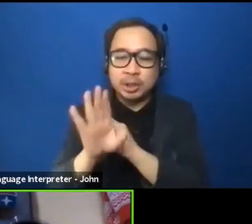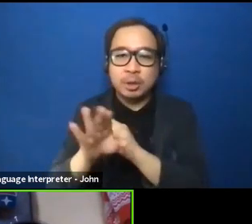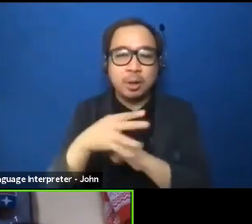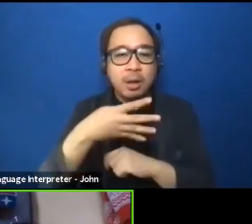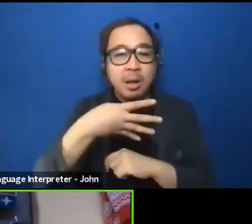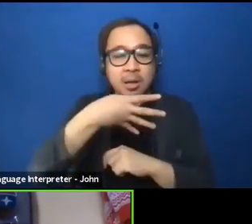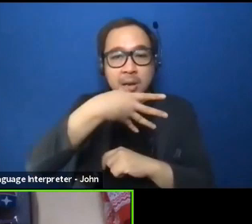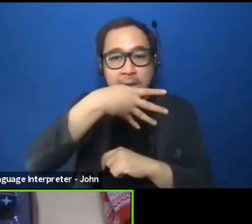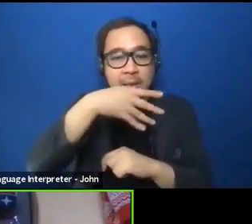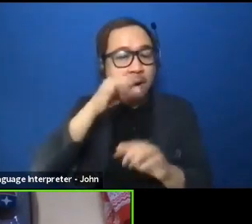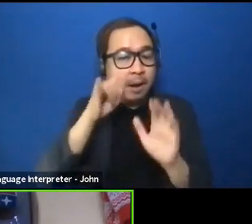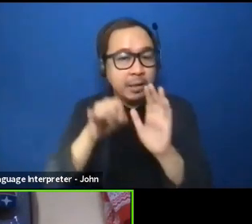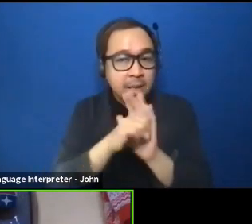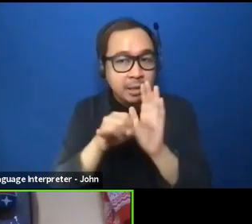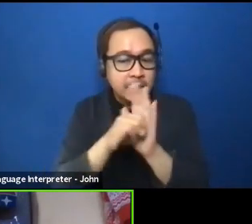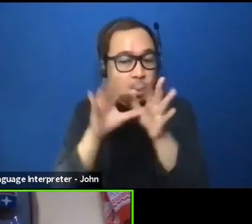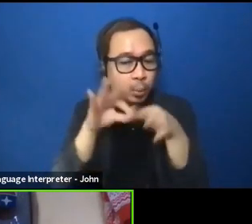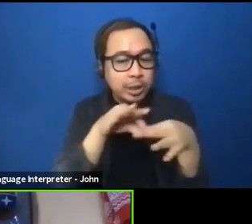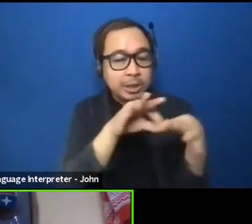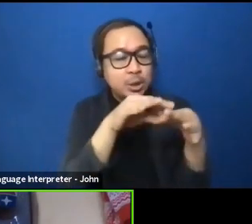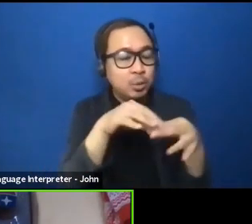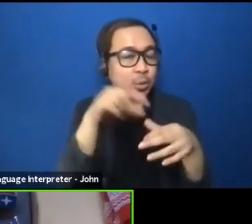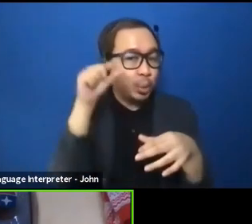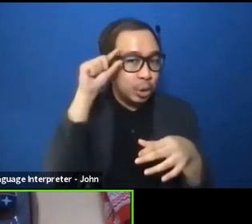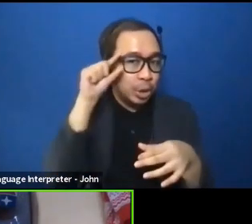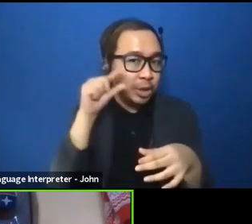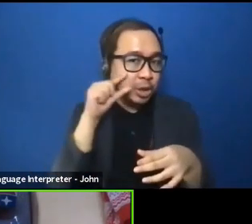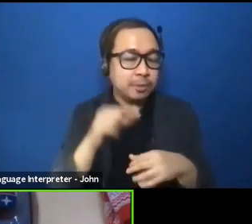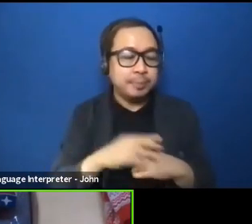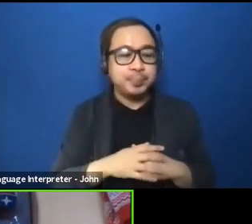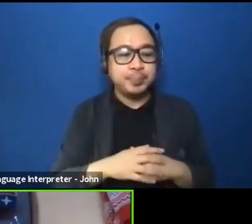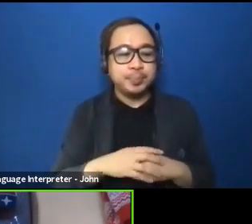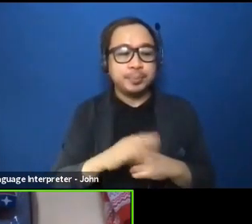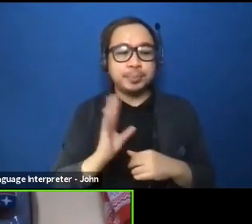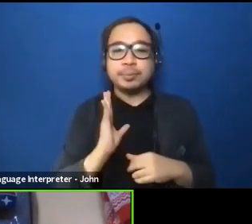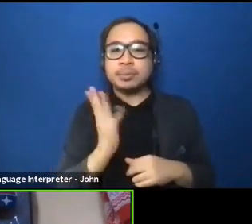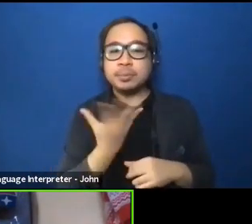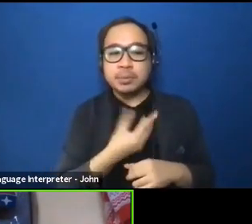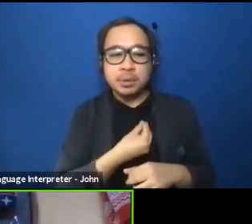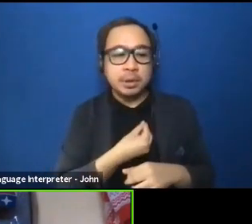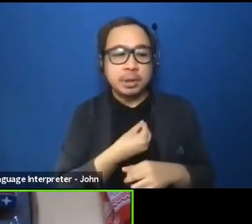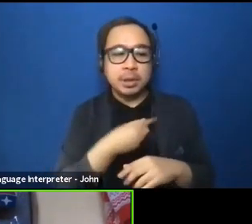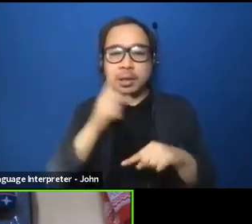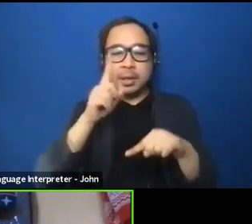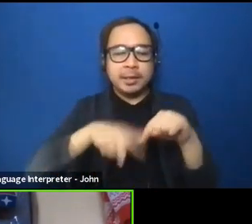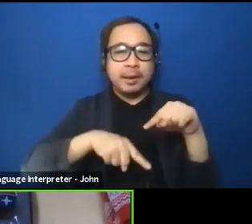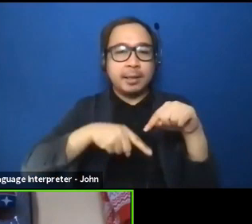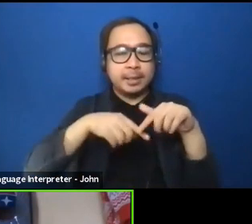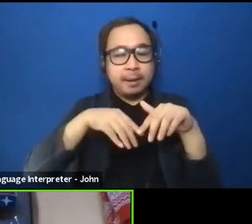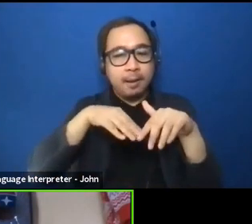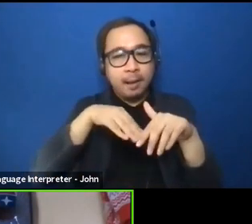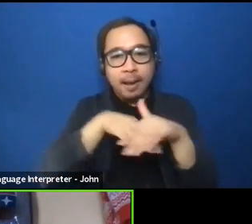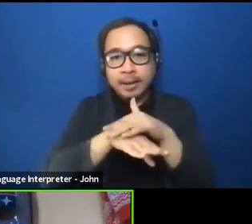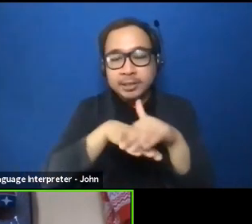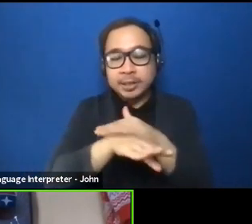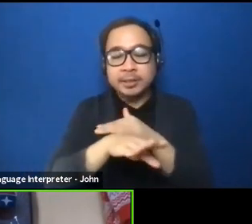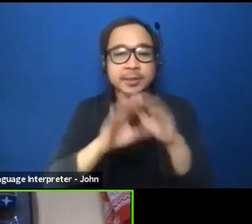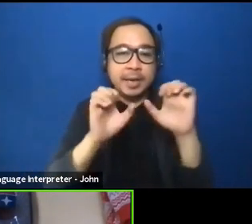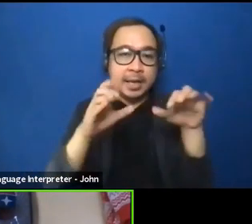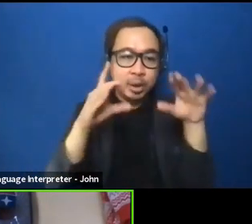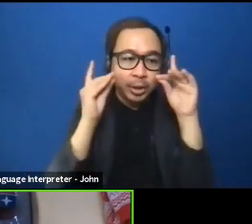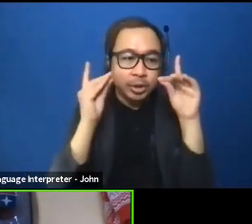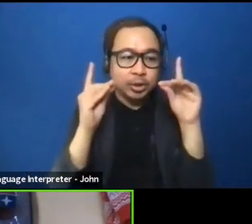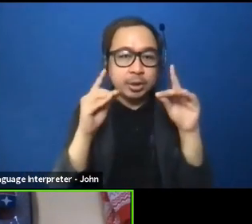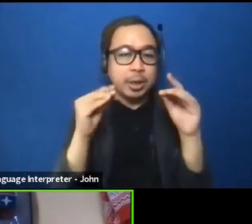their gender identity. Transgender people cannot easily access education as cisgender peers. For example,